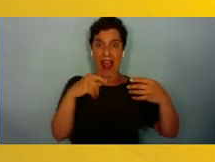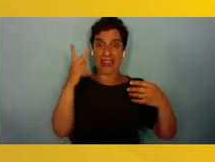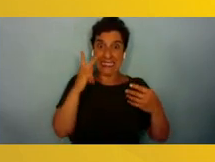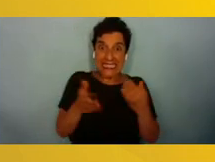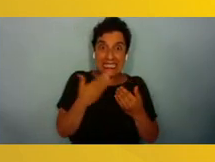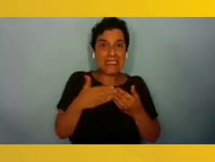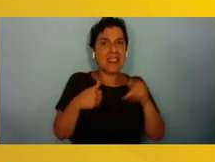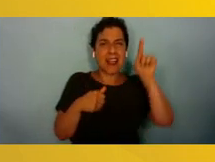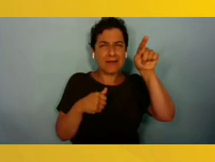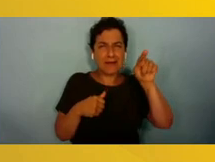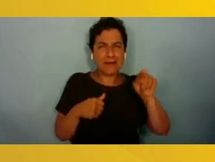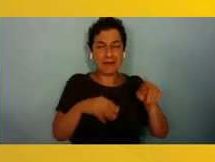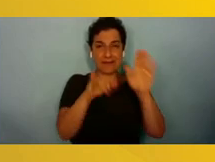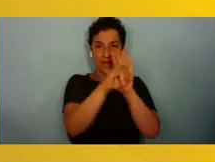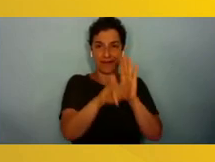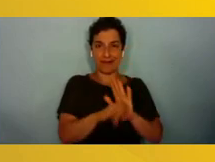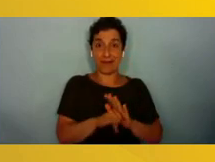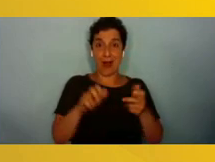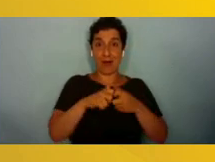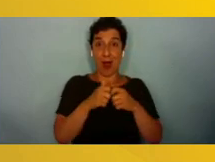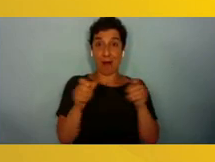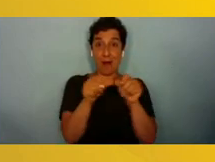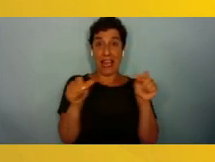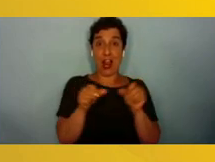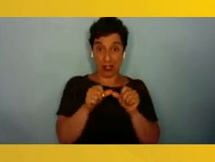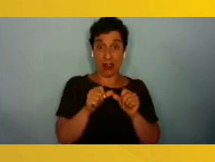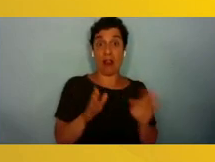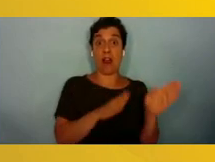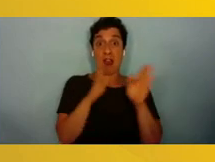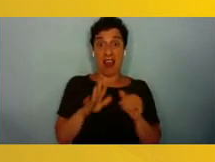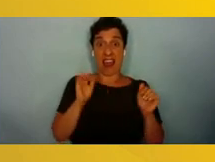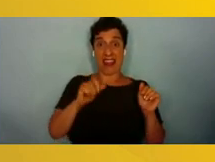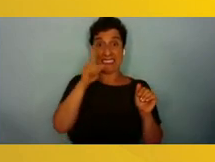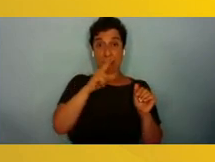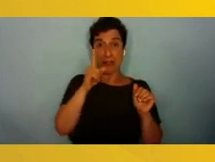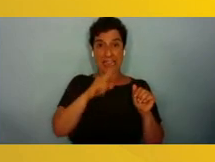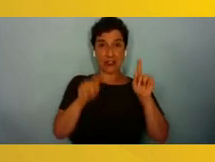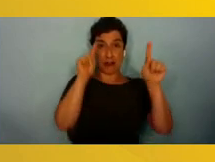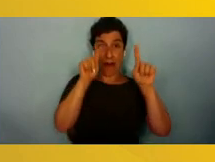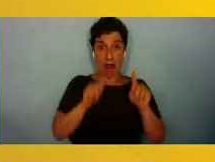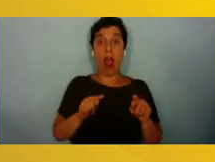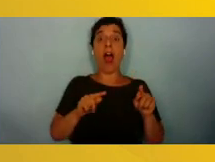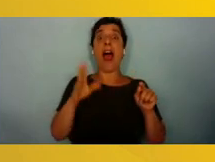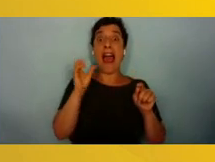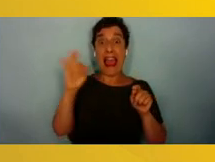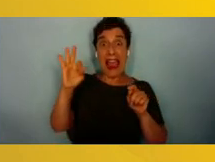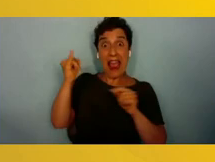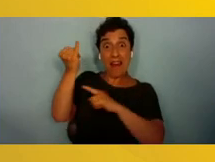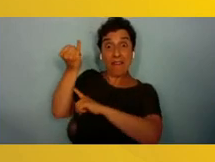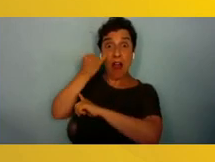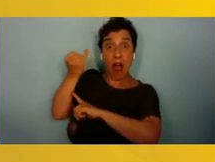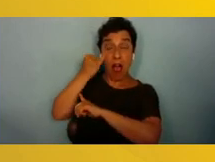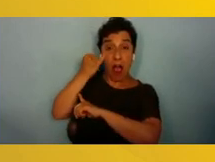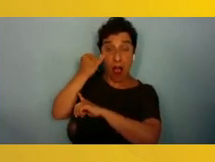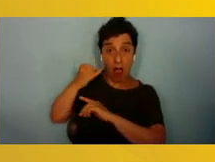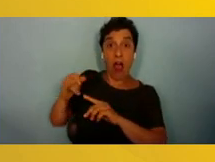areas. Further, students can use the simulation to see how the probability of ship strikes will increase or decrease based on